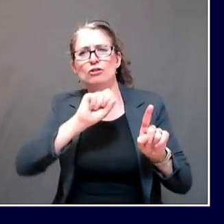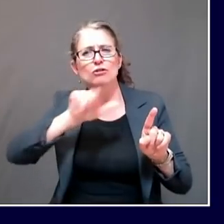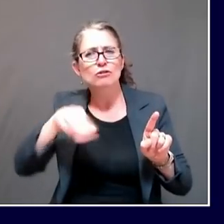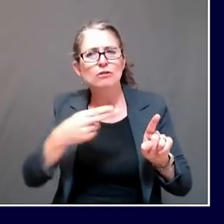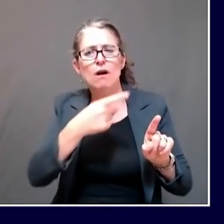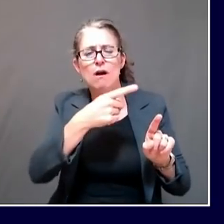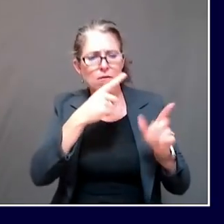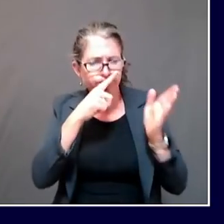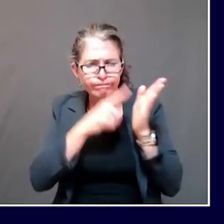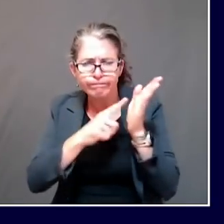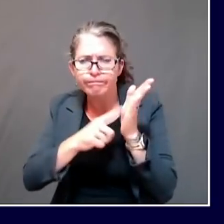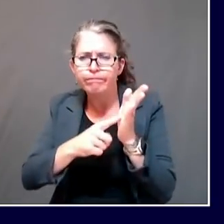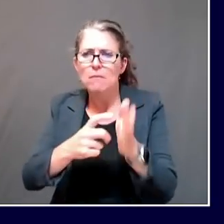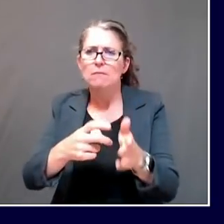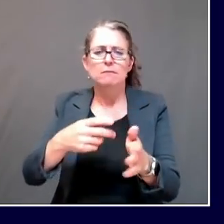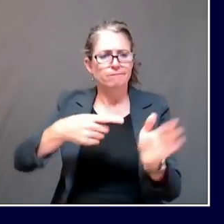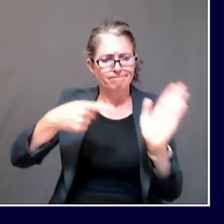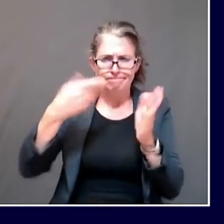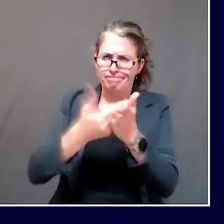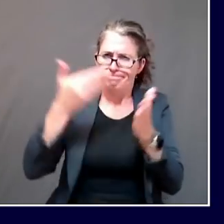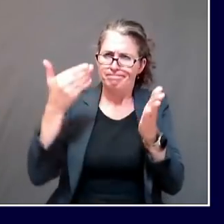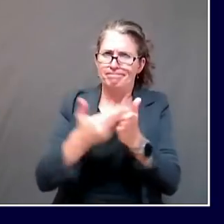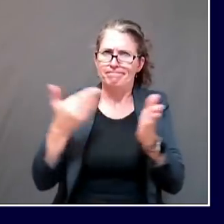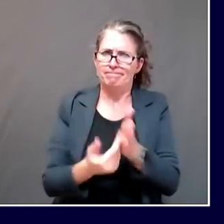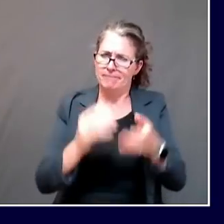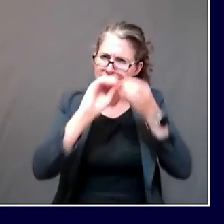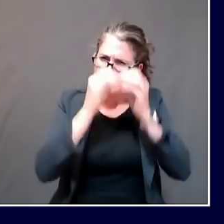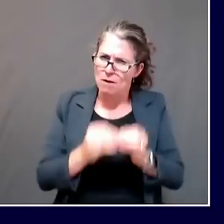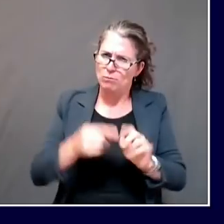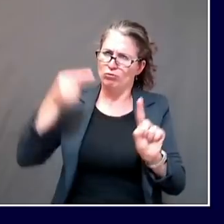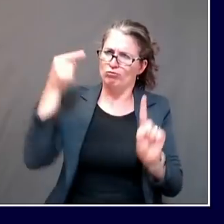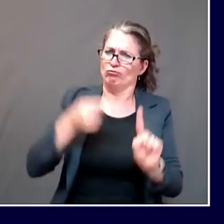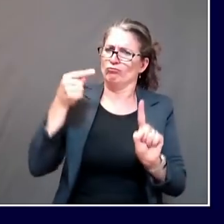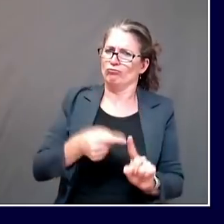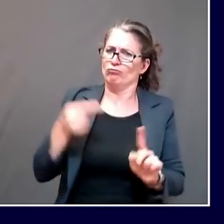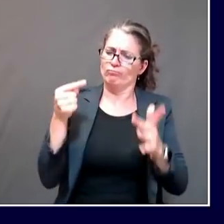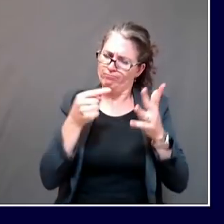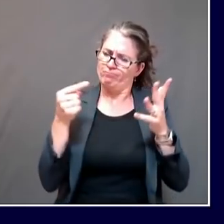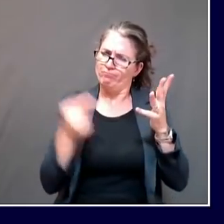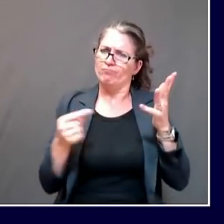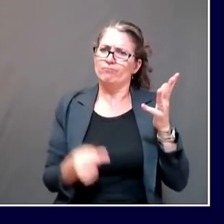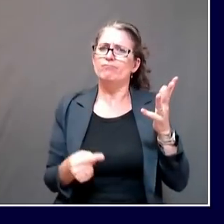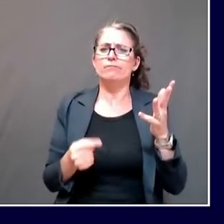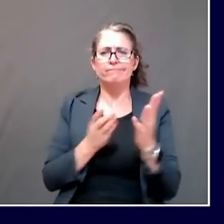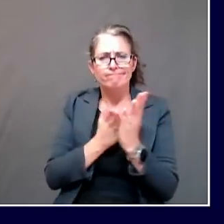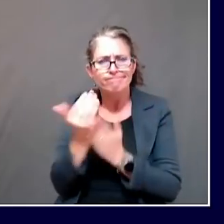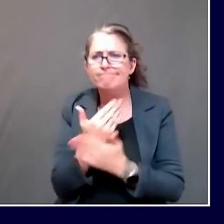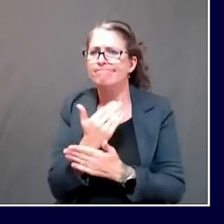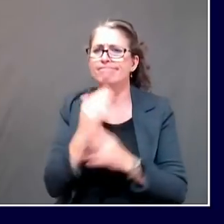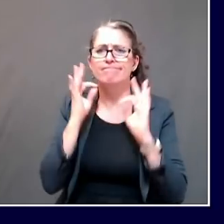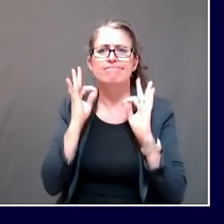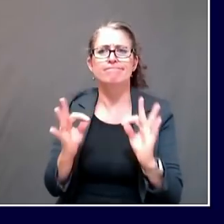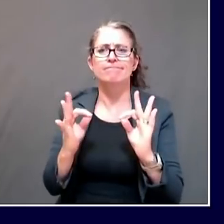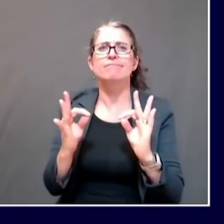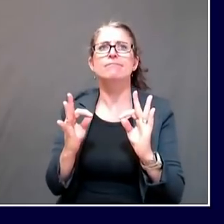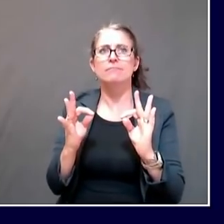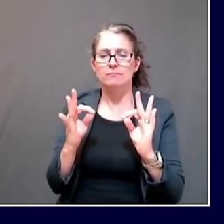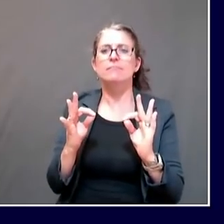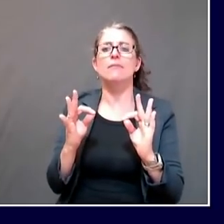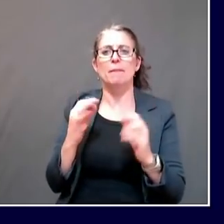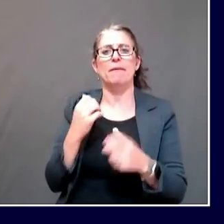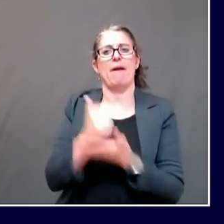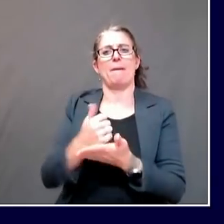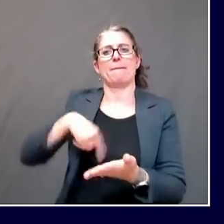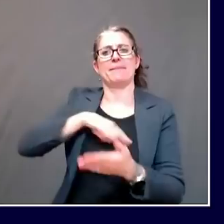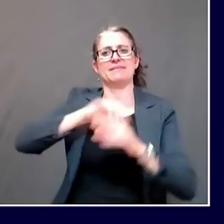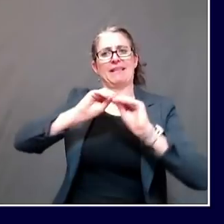most comprehensive data possible and insights into what's going on in the public health arena in the state of Maine. Every person in the state